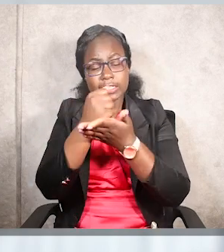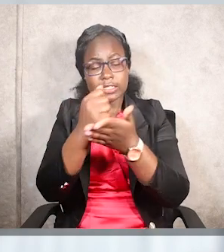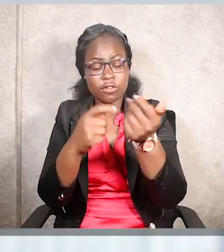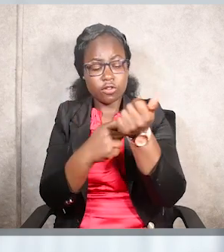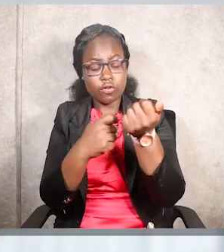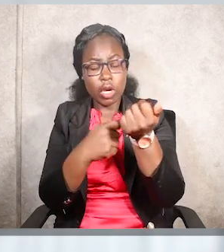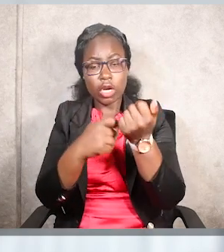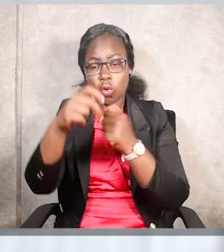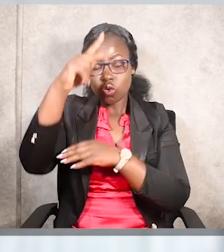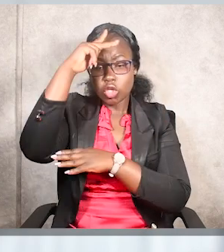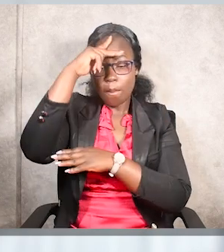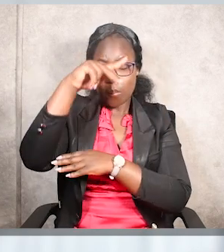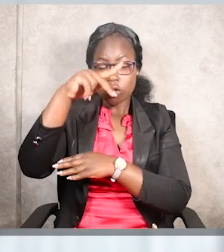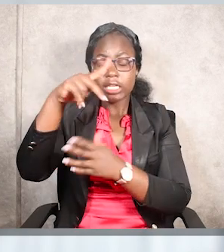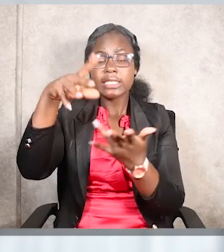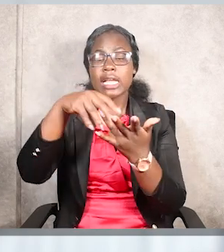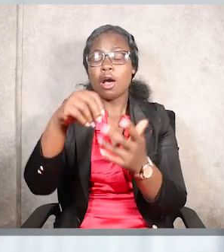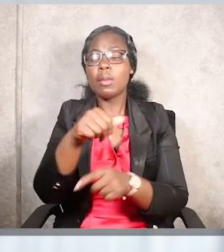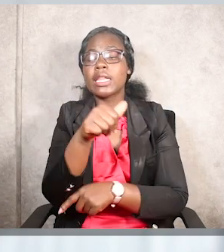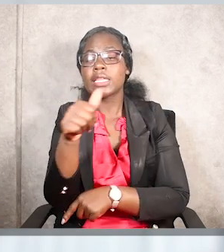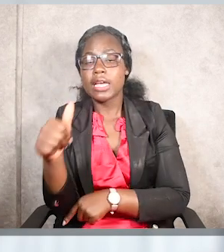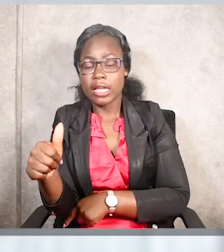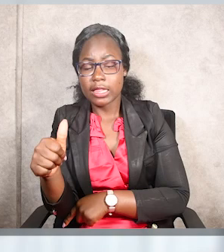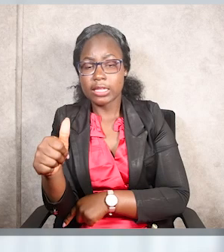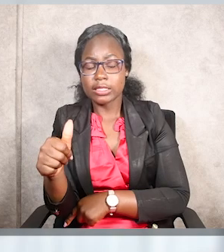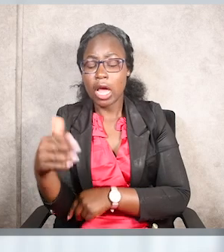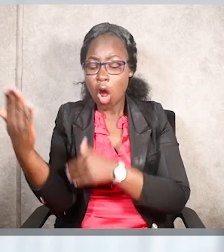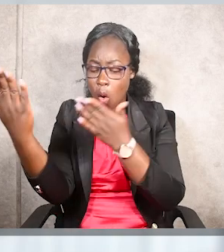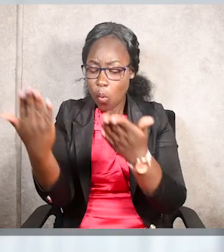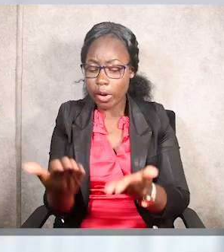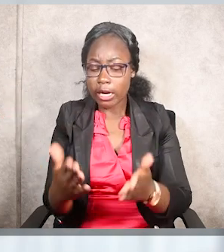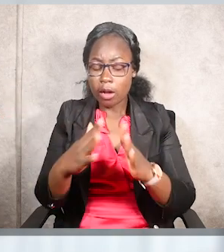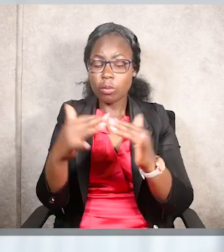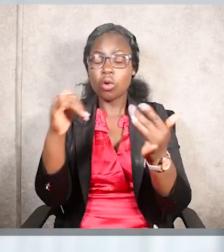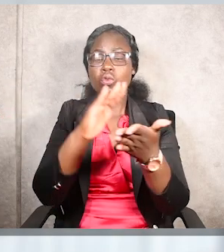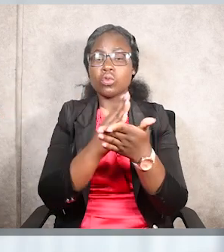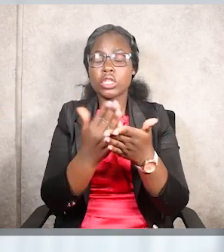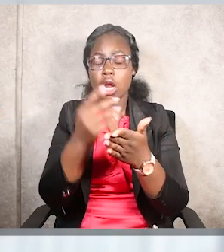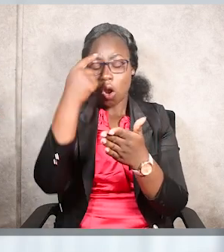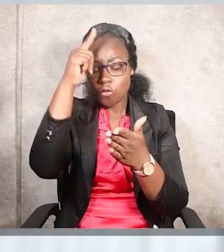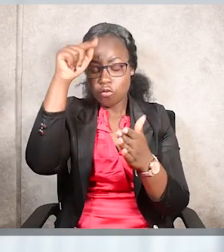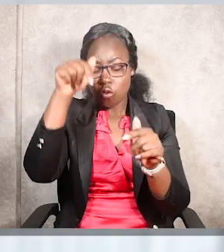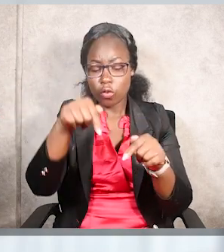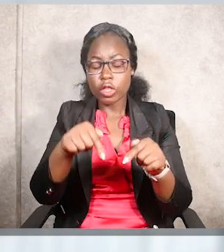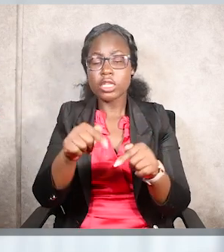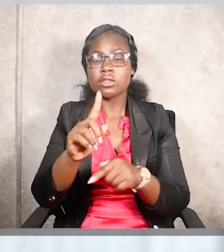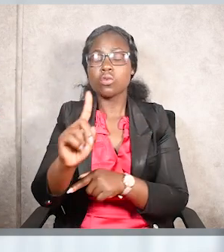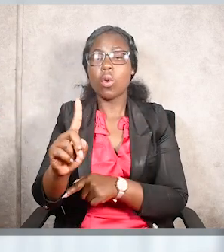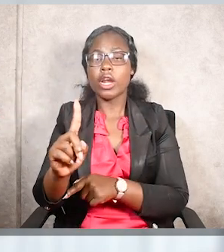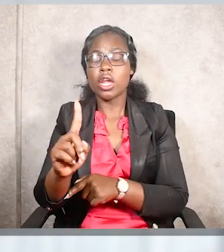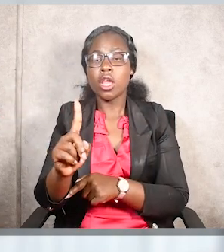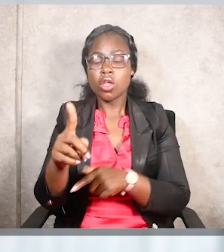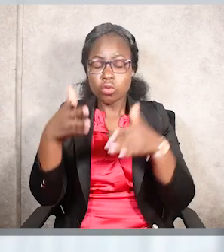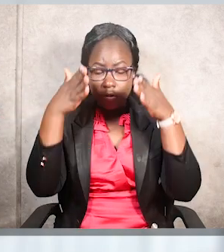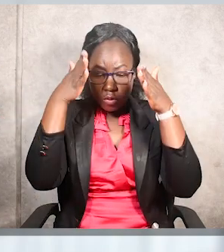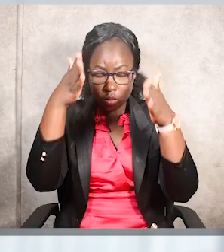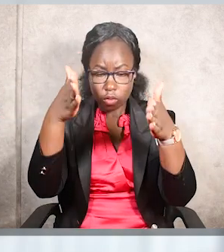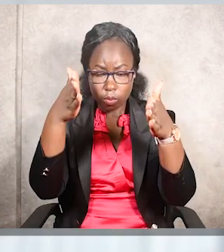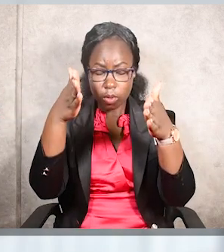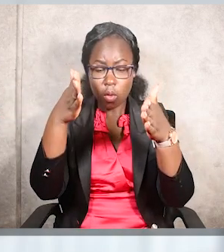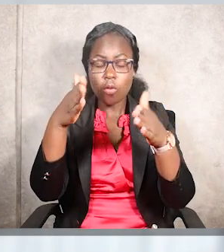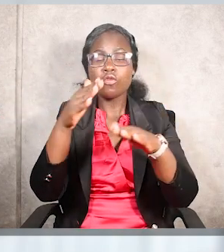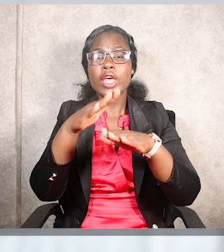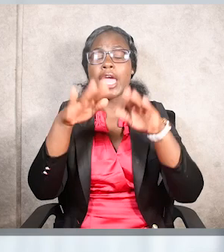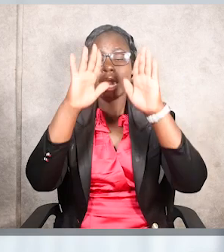technologies policy, amongst others. Welcome to the session, and for this particular one, we'll be exploring the essence of